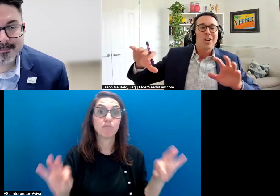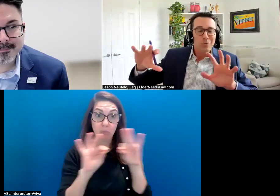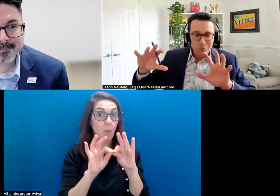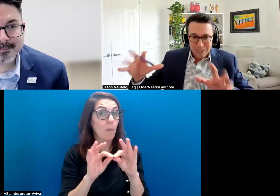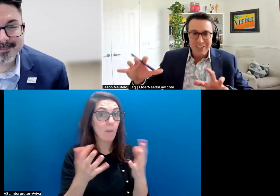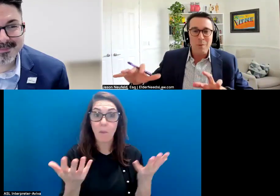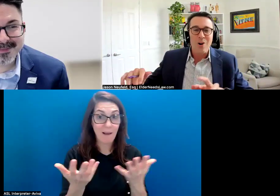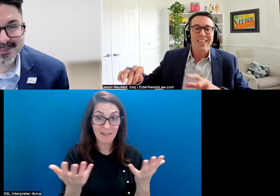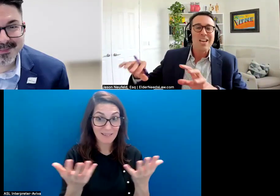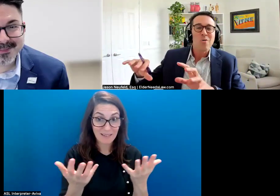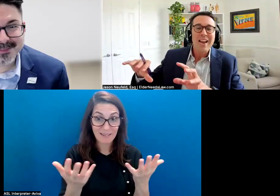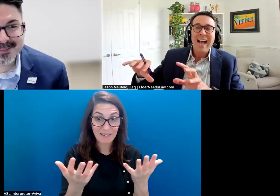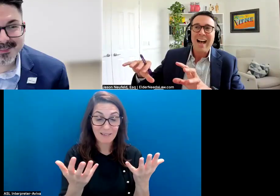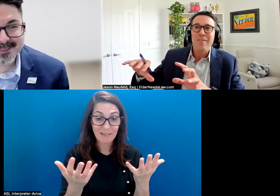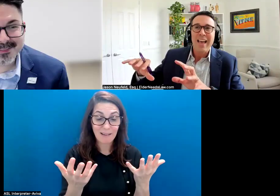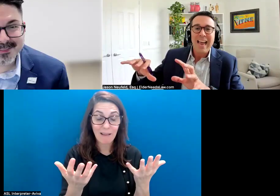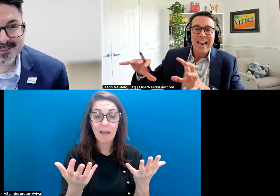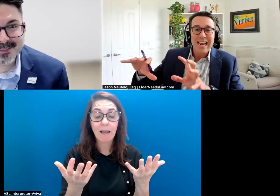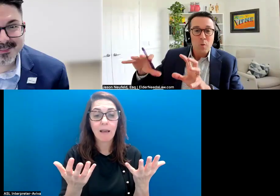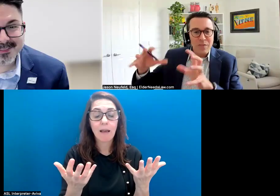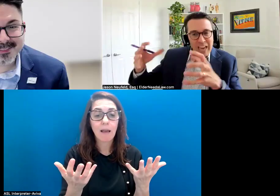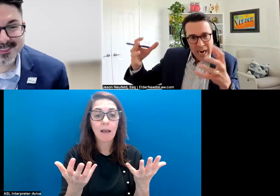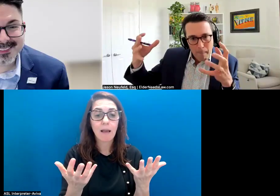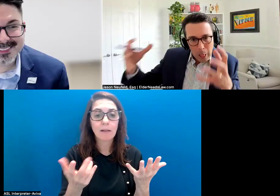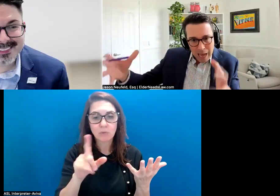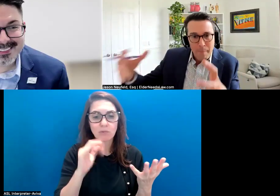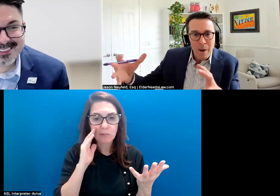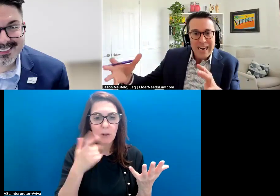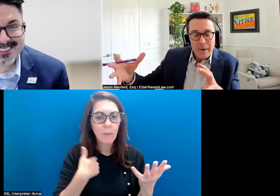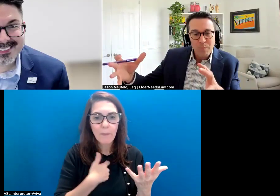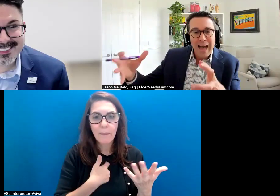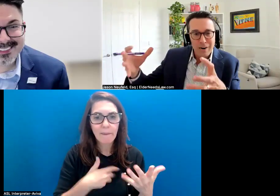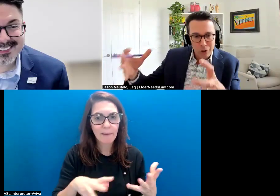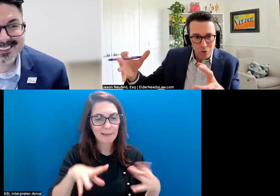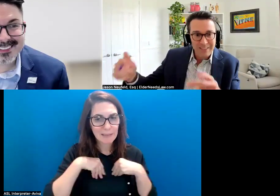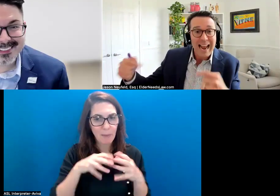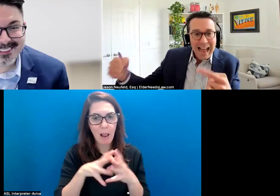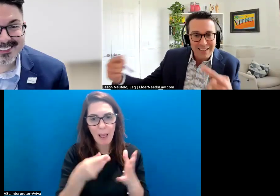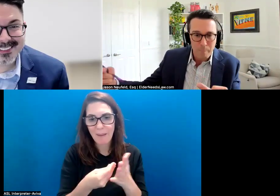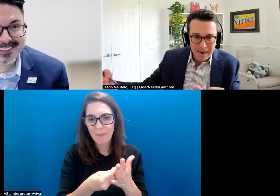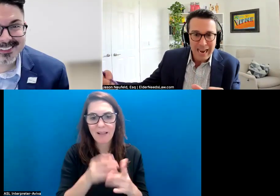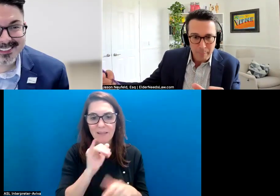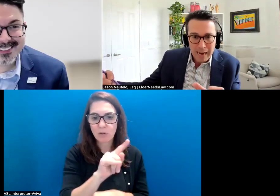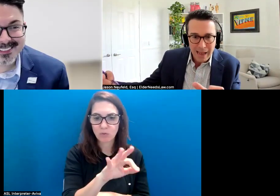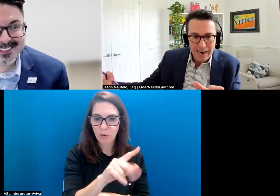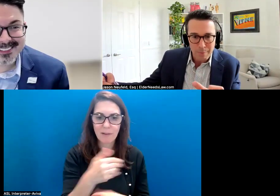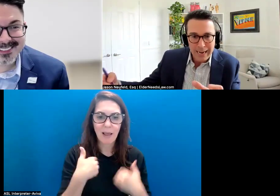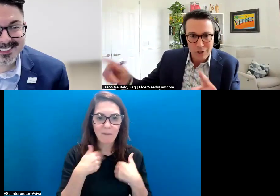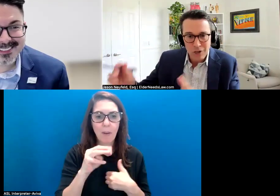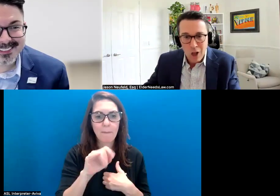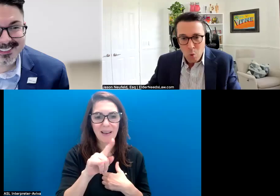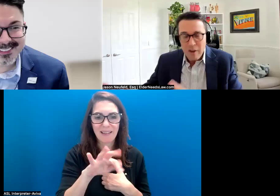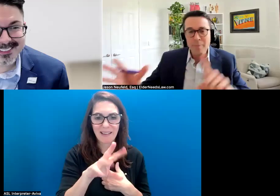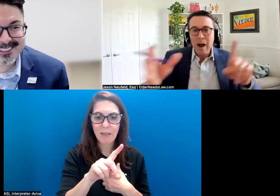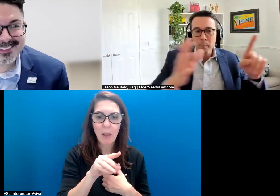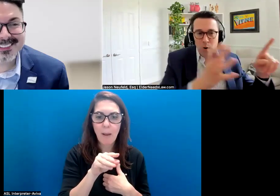just as importantly, we've taken a lot of money out of a trust that has a Medicaid payback